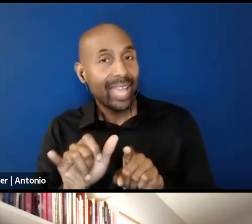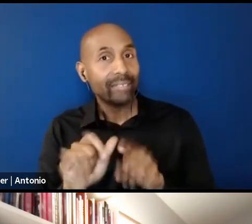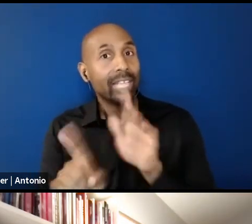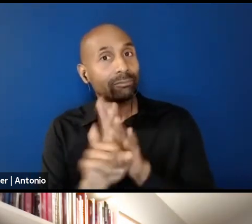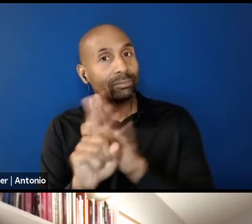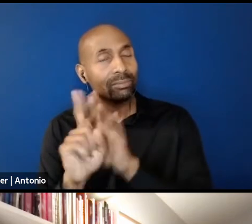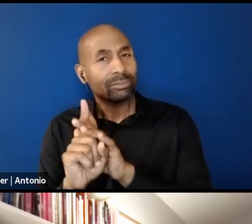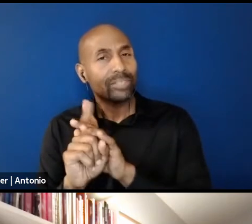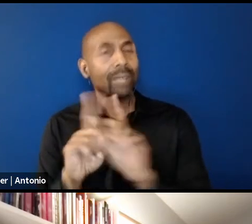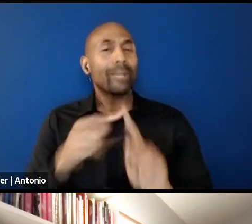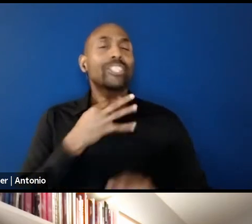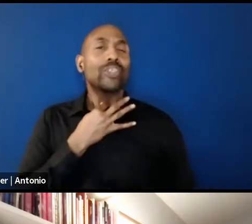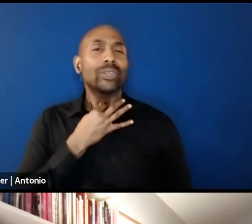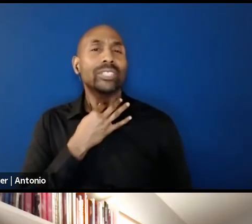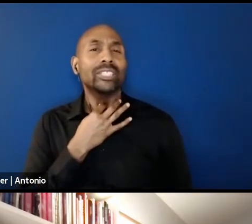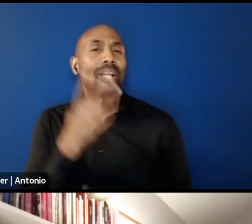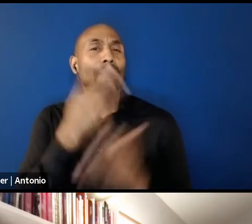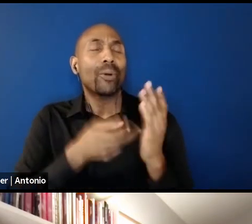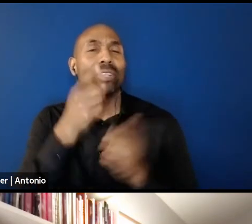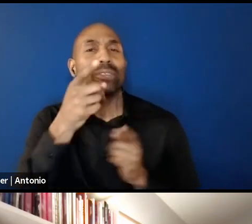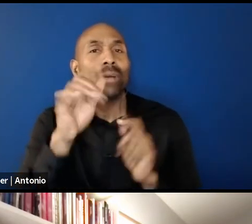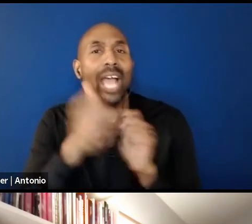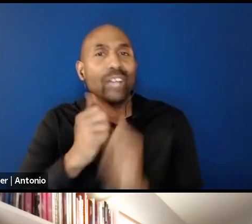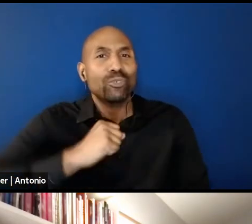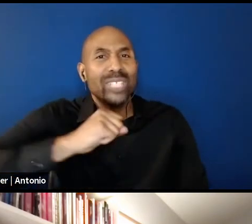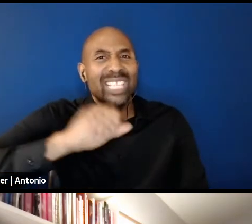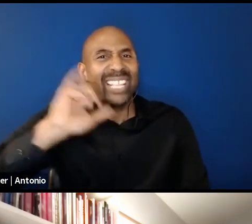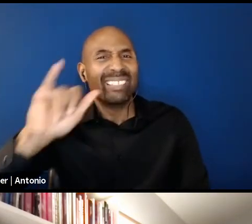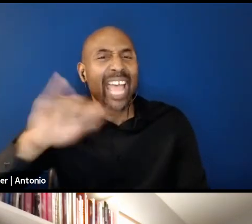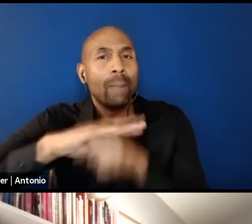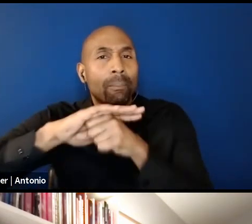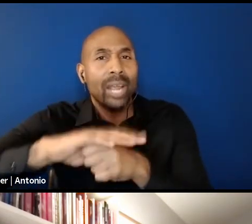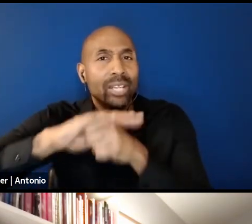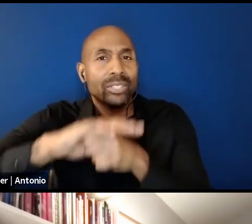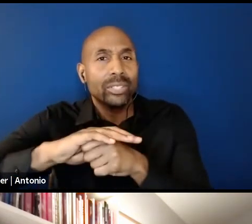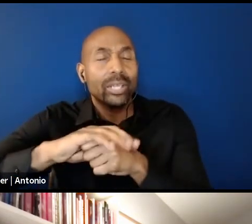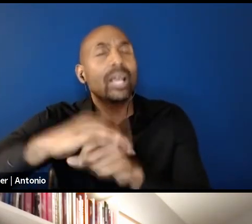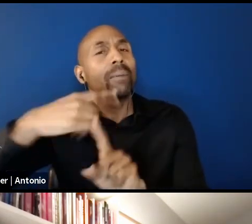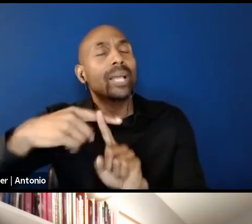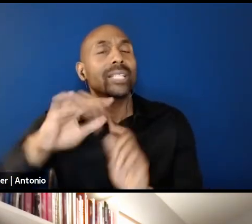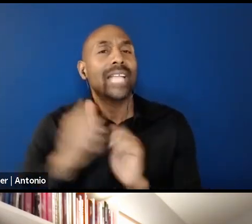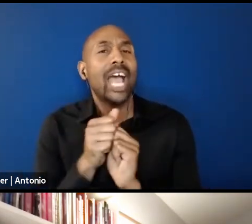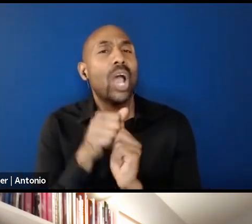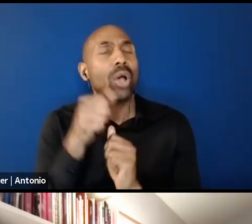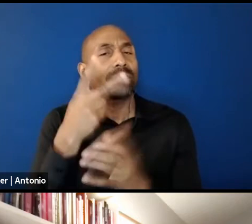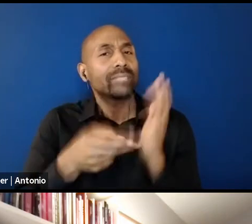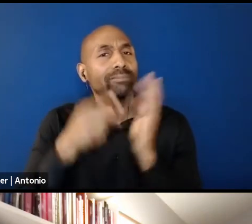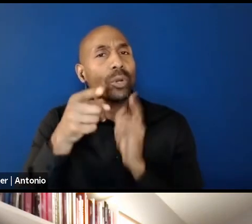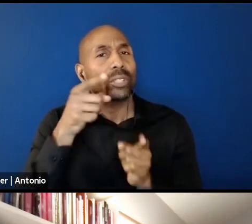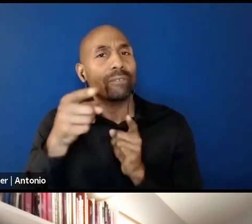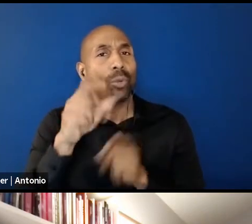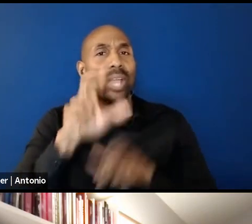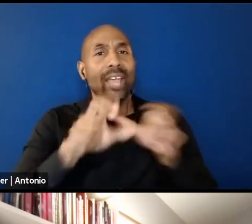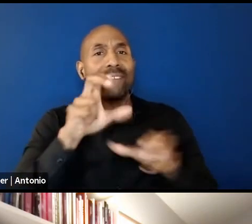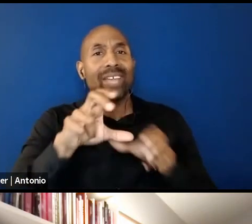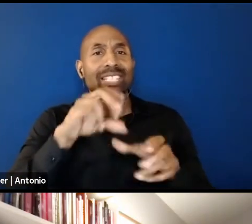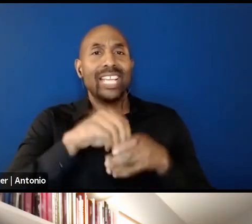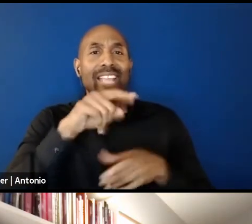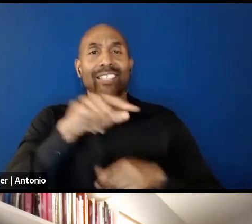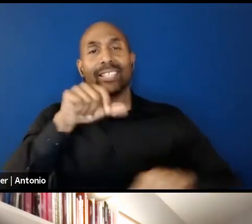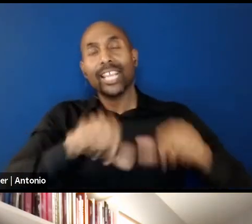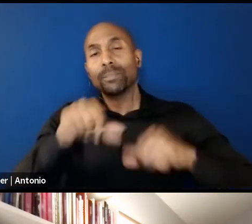such pressures and how each of you have invested in the experimental poetic work via a Black